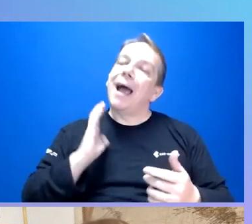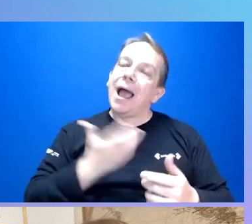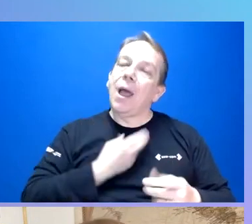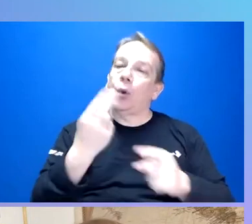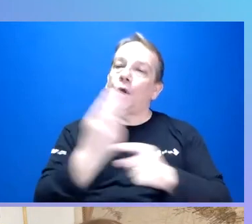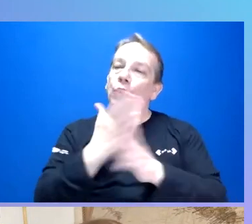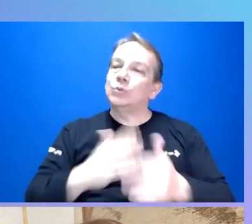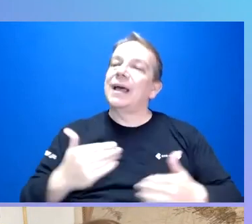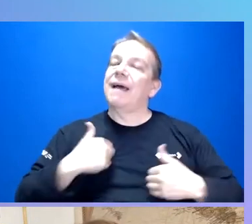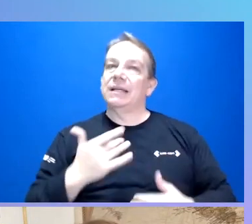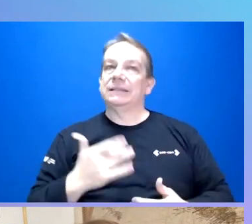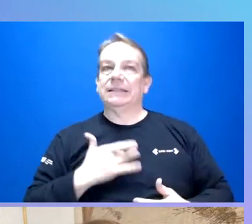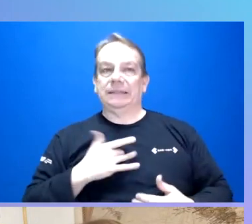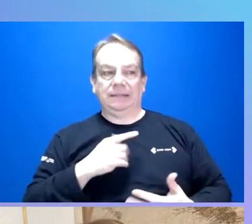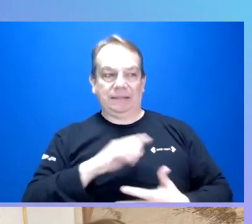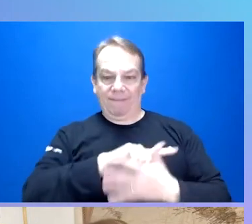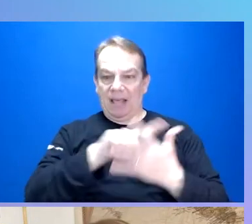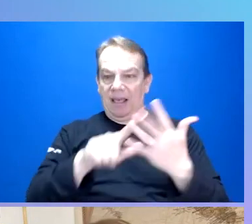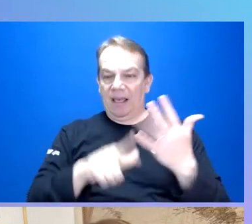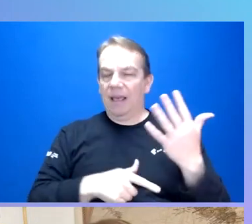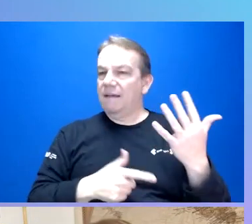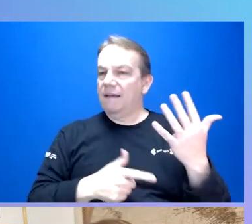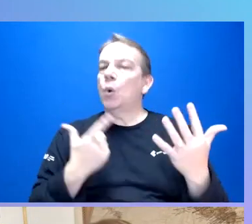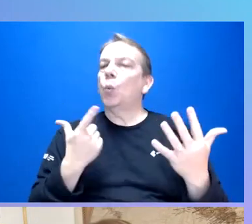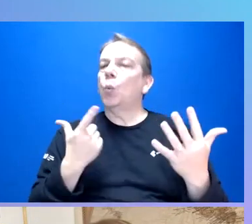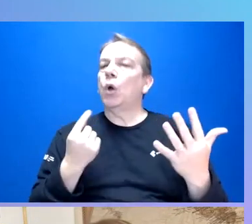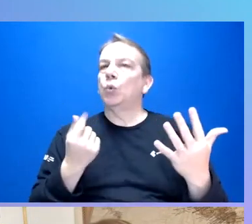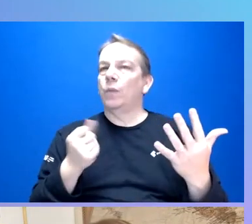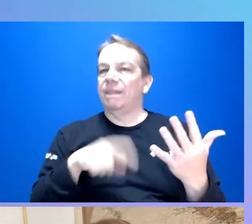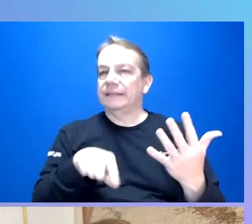should be designing for those senses.